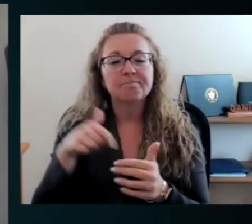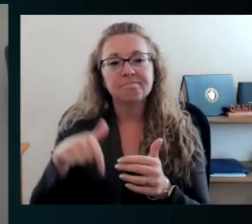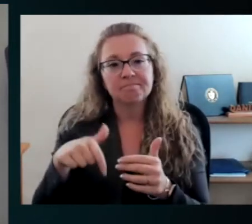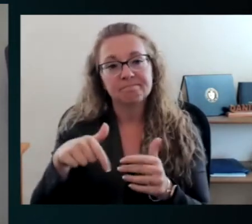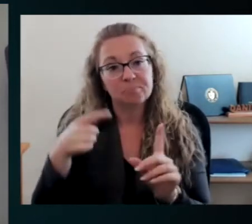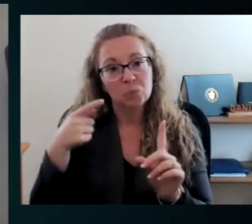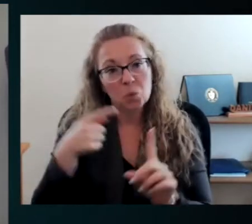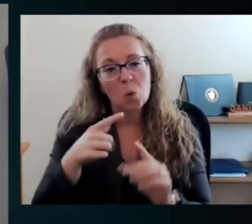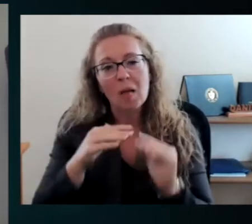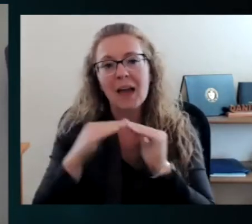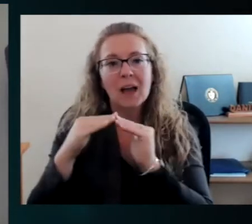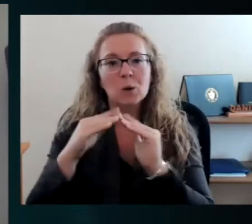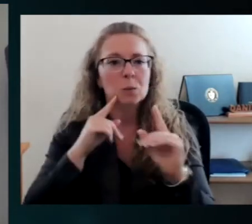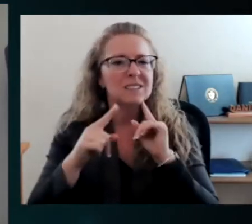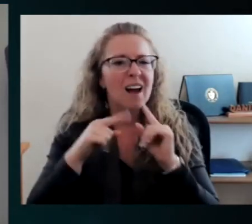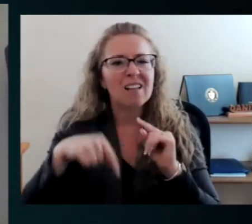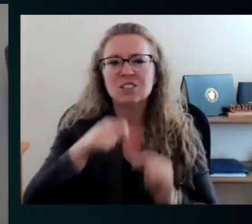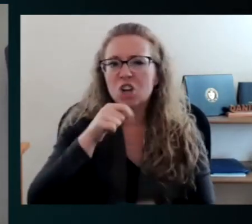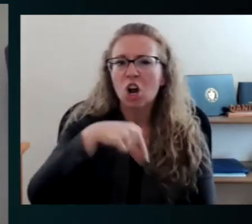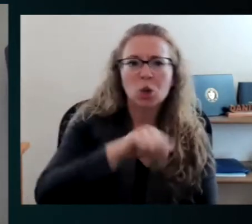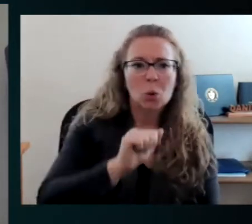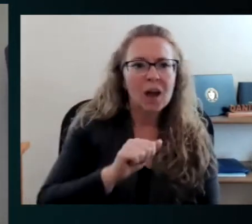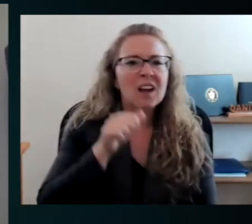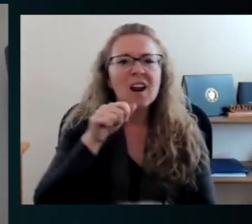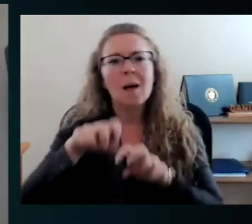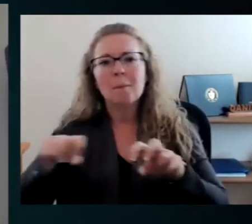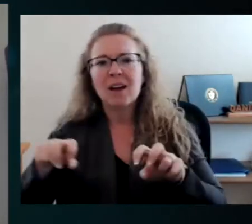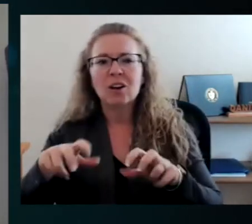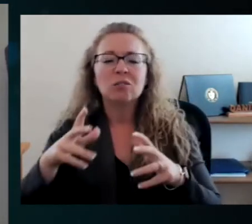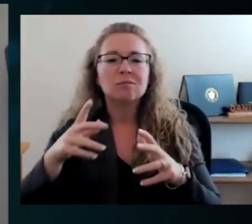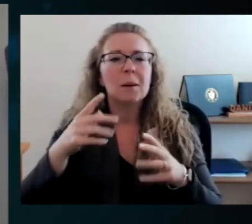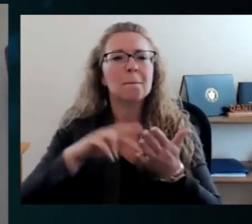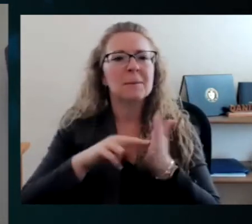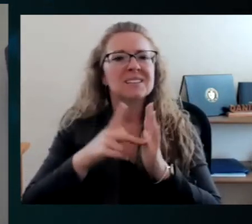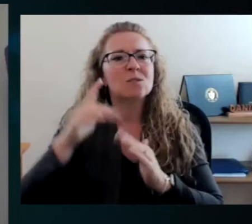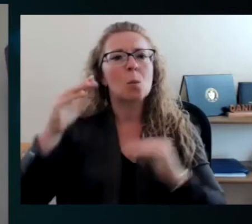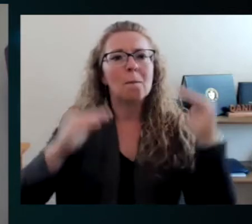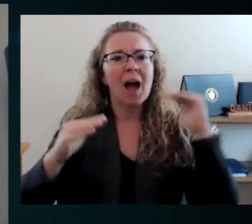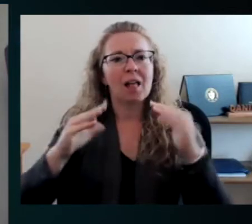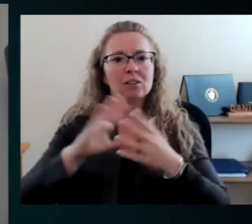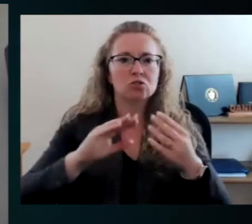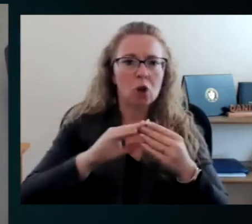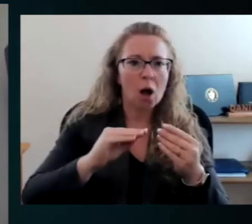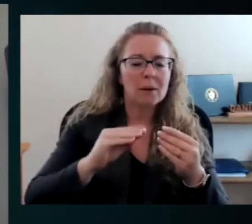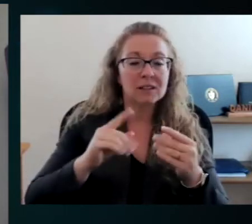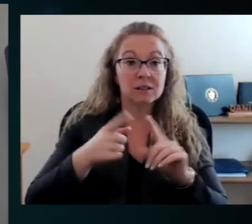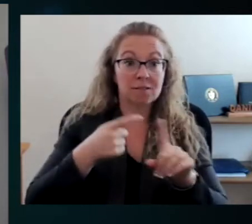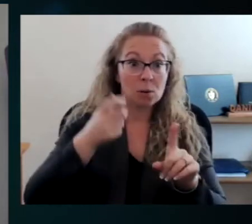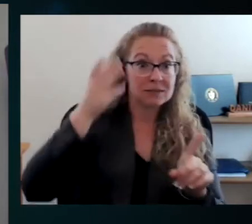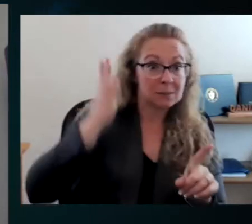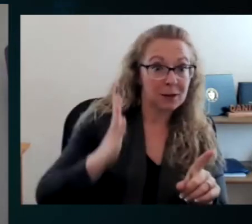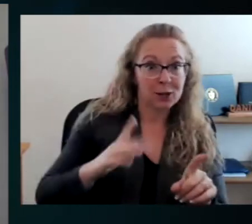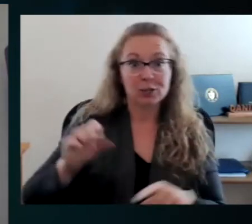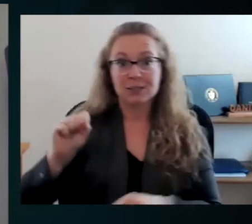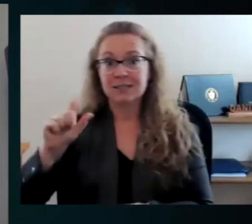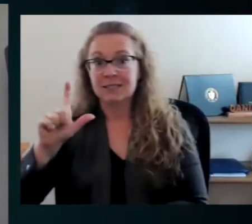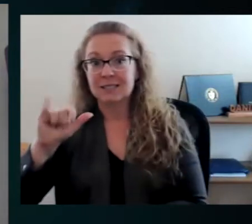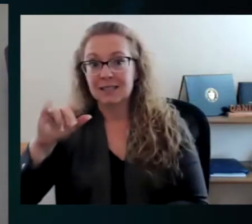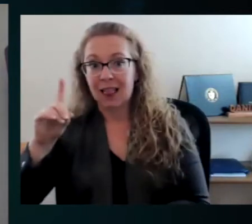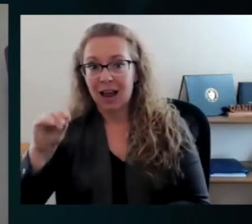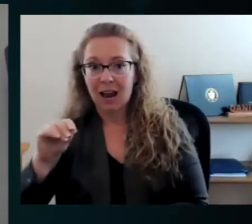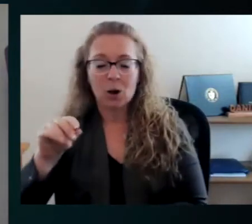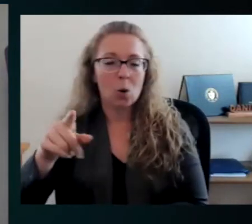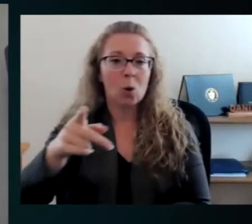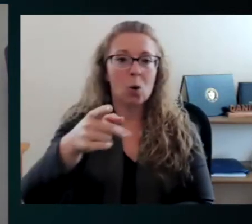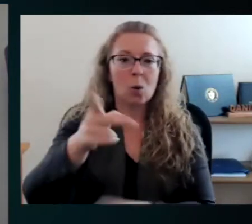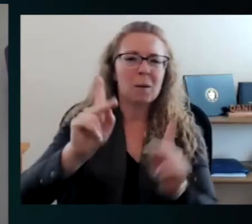a Q&A or panel, we do have to balance comments from speakers, from the comments, and from Slido. So we may miss things at different points in